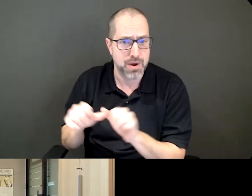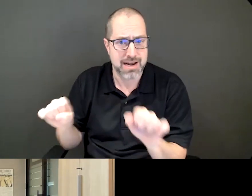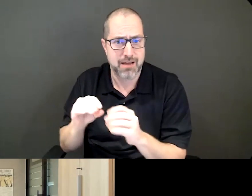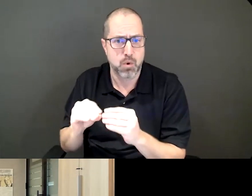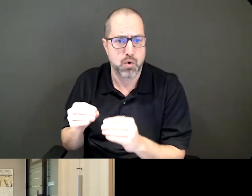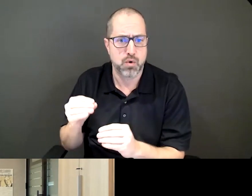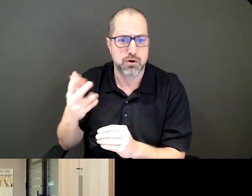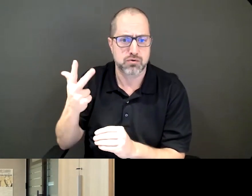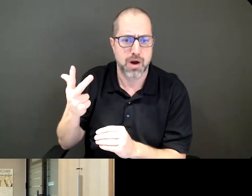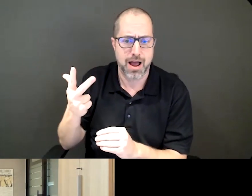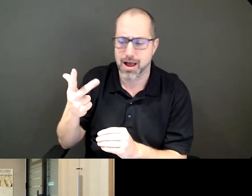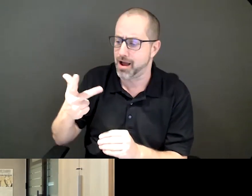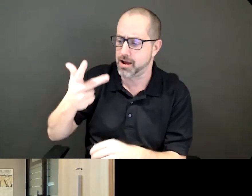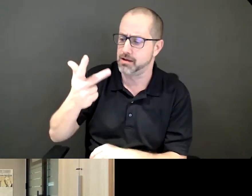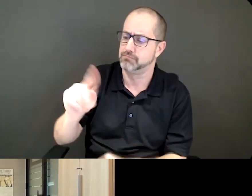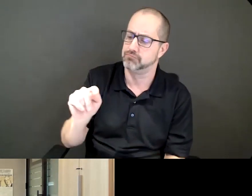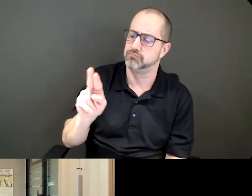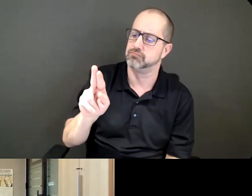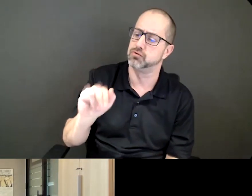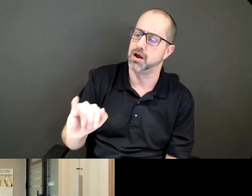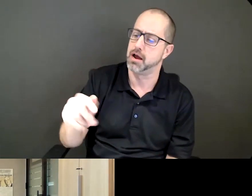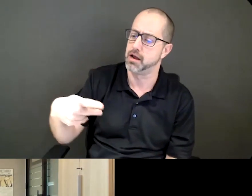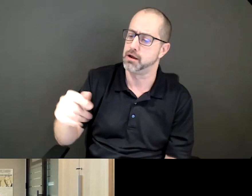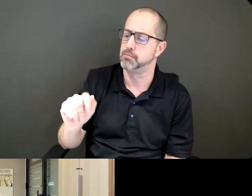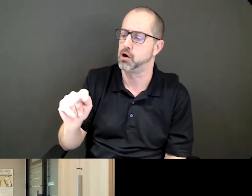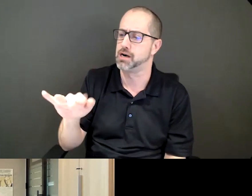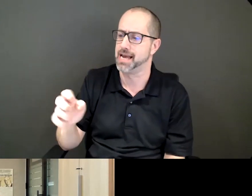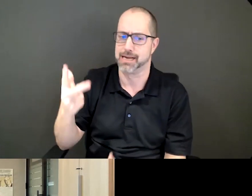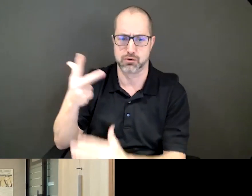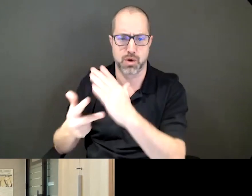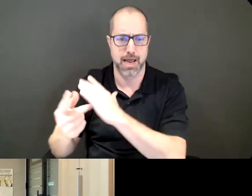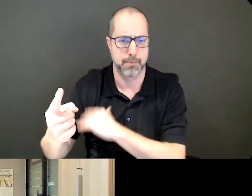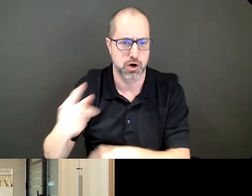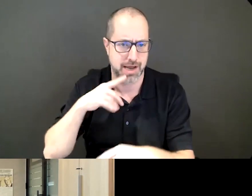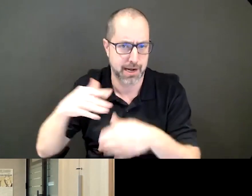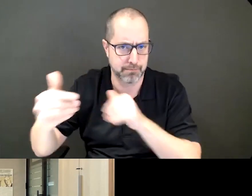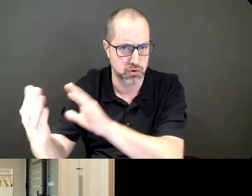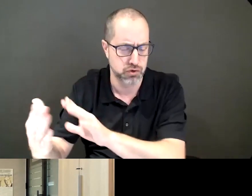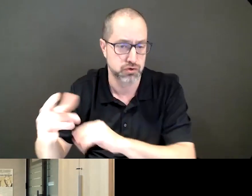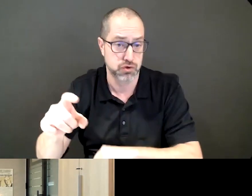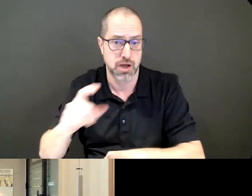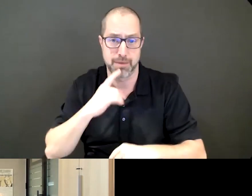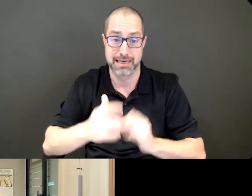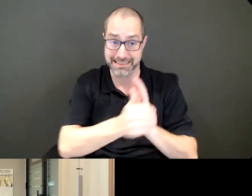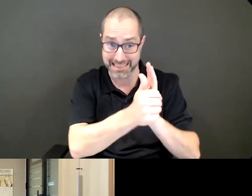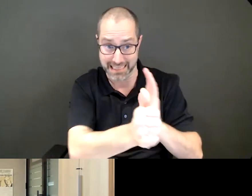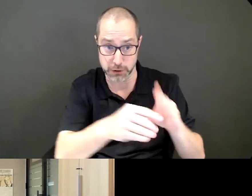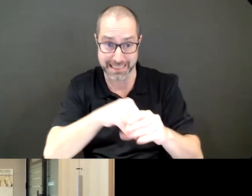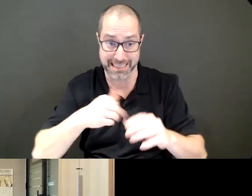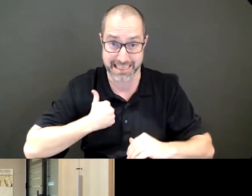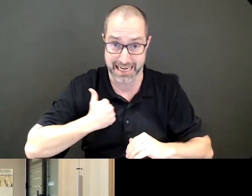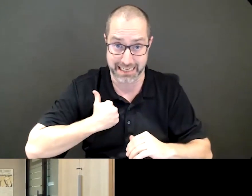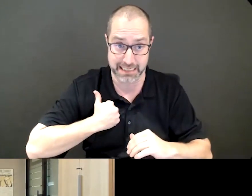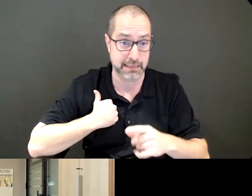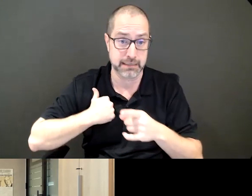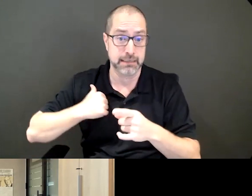there. But it goes across the board. When we're dealing with an issue like skills in Canada, it's an unowned issue. The federal